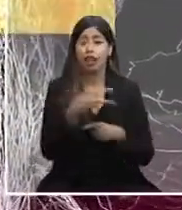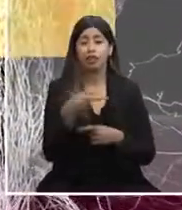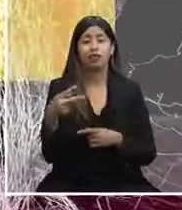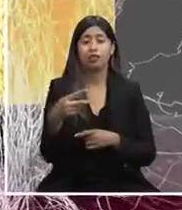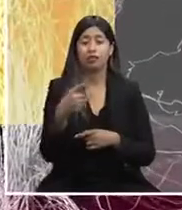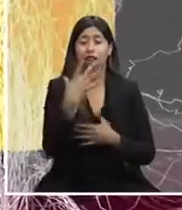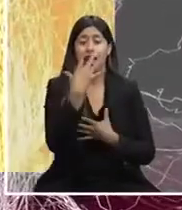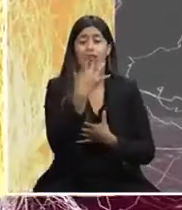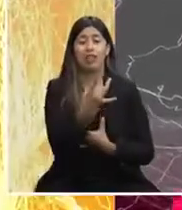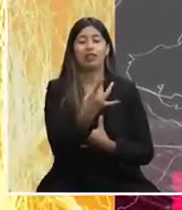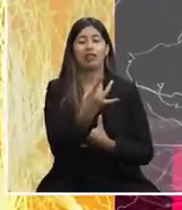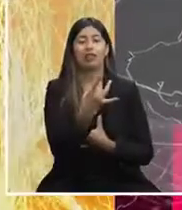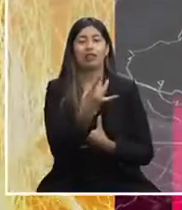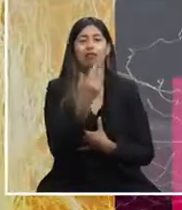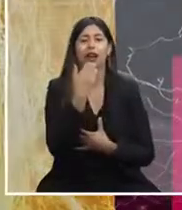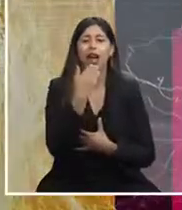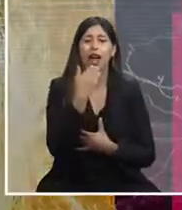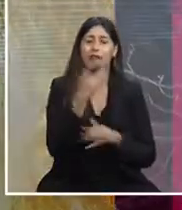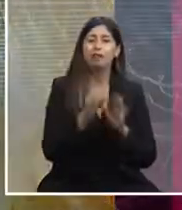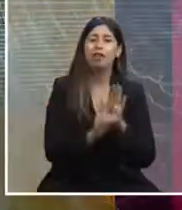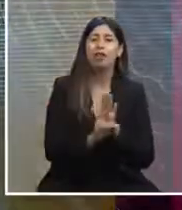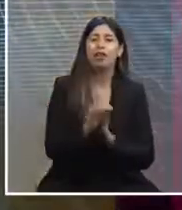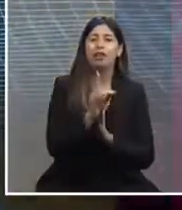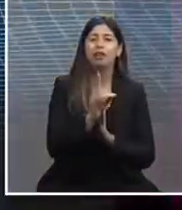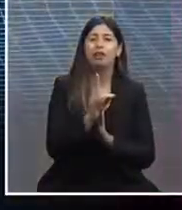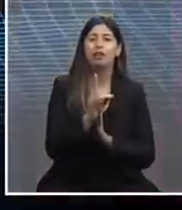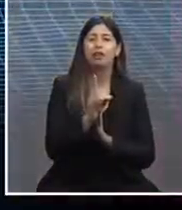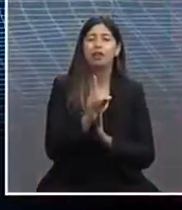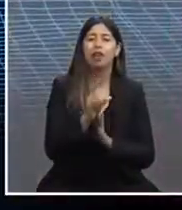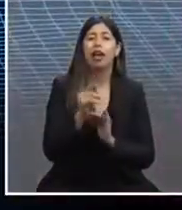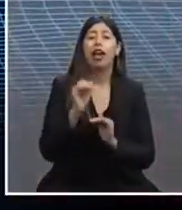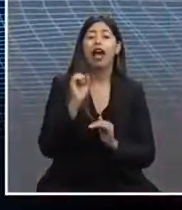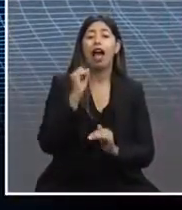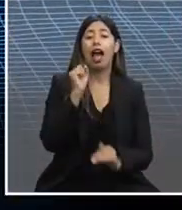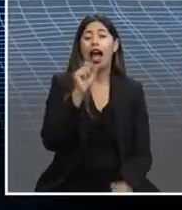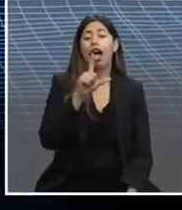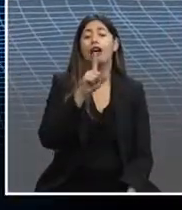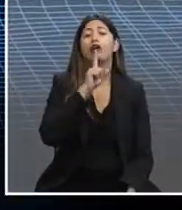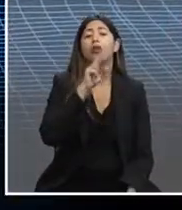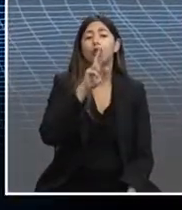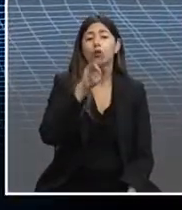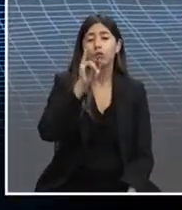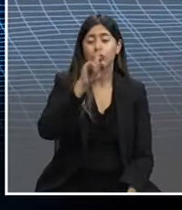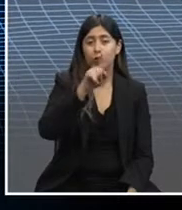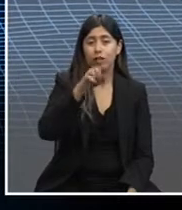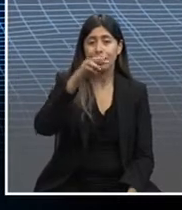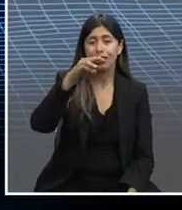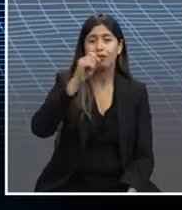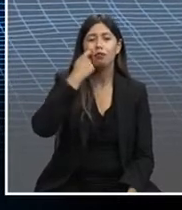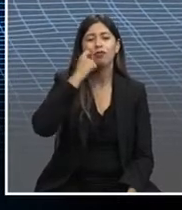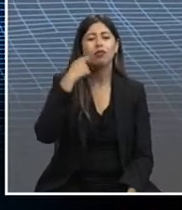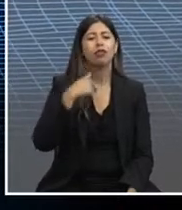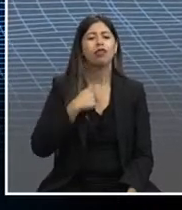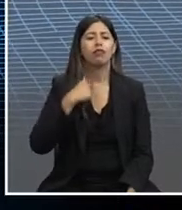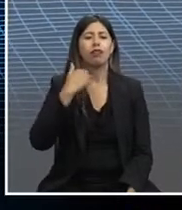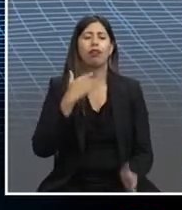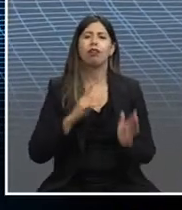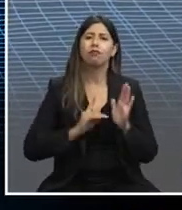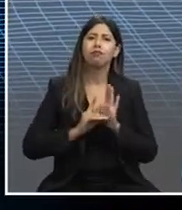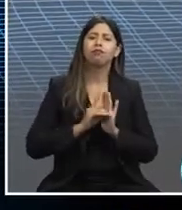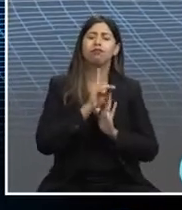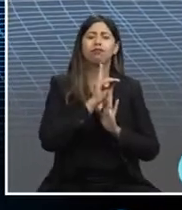altruism. Here, the goal is to share rather than accumulate, because we know that accumulation has no